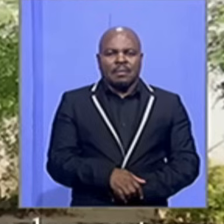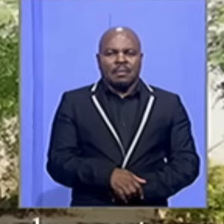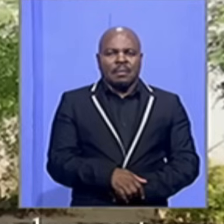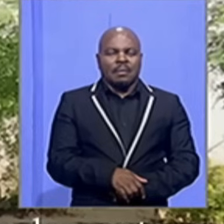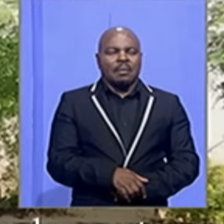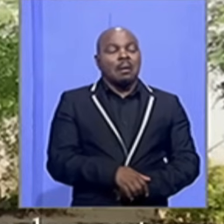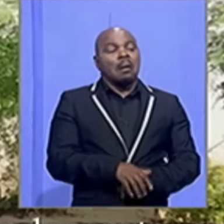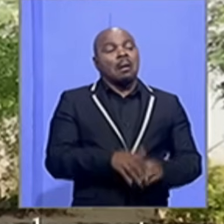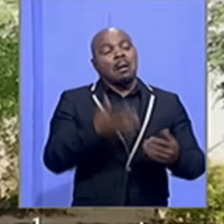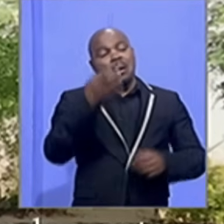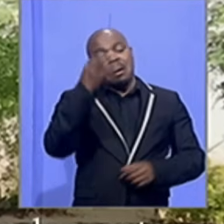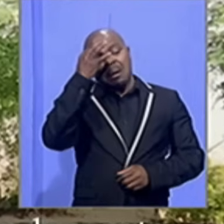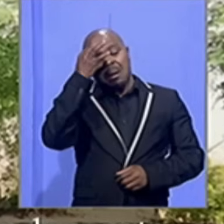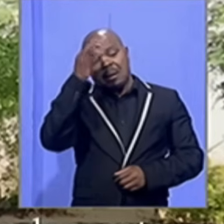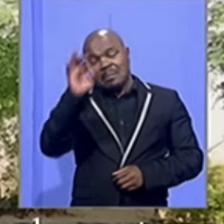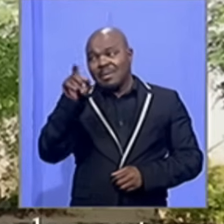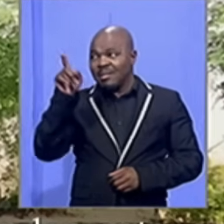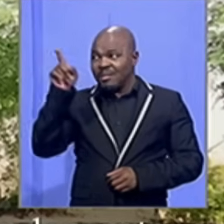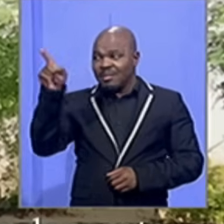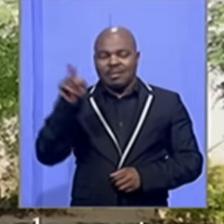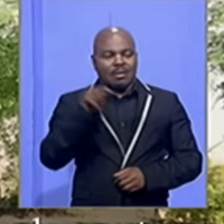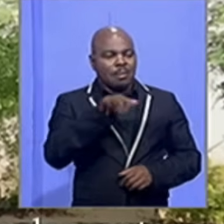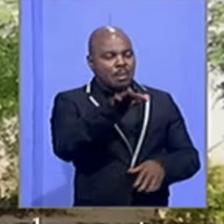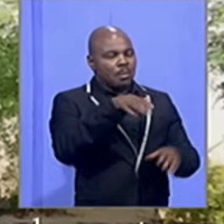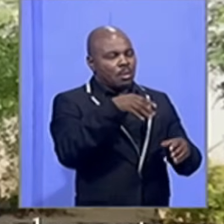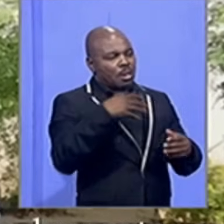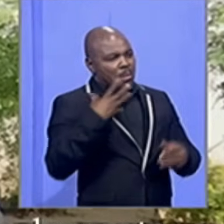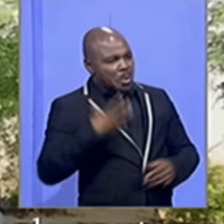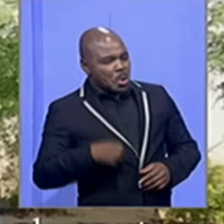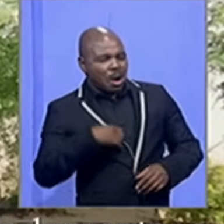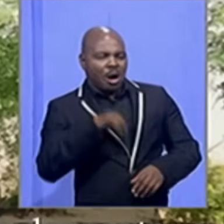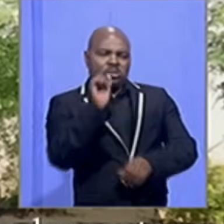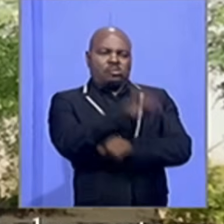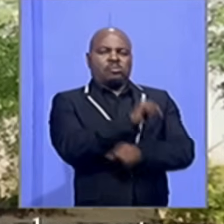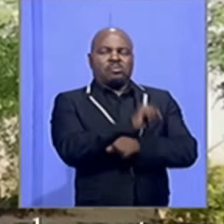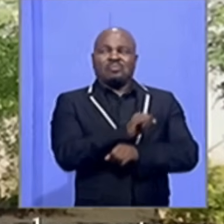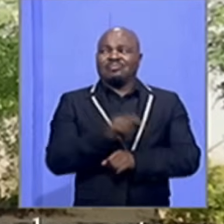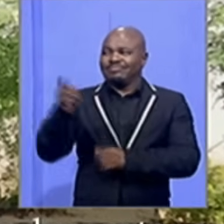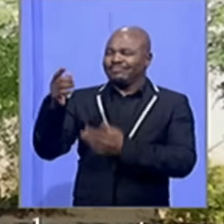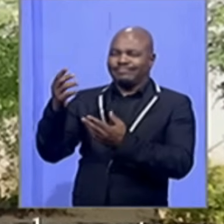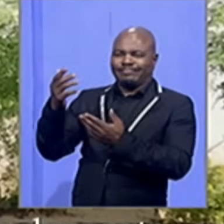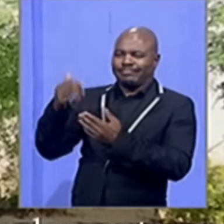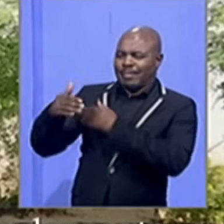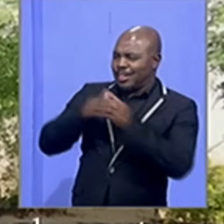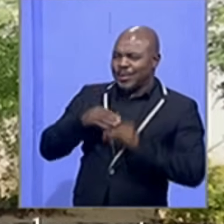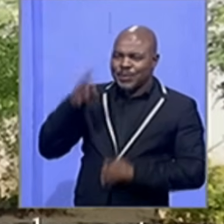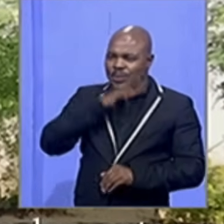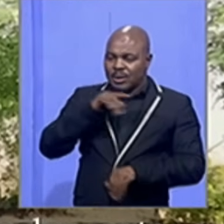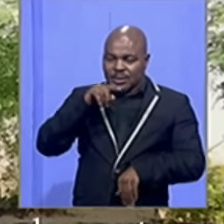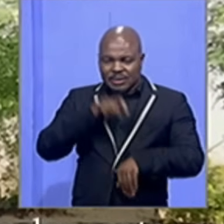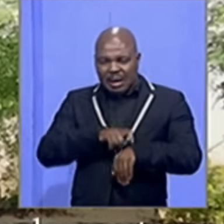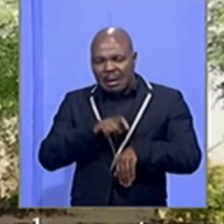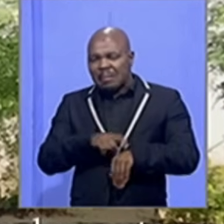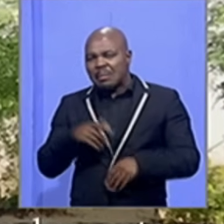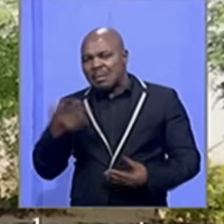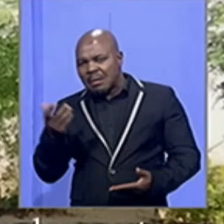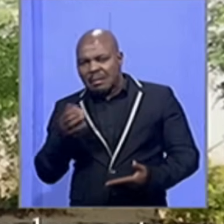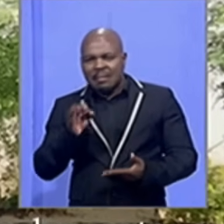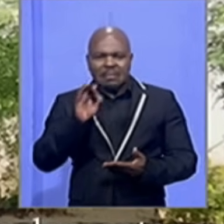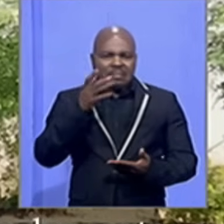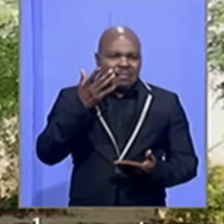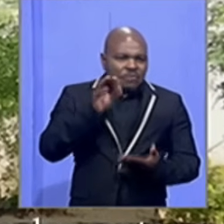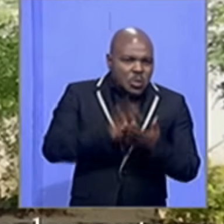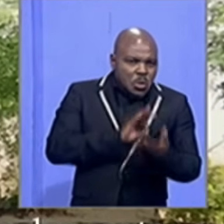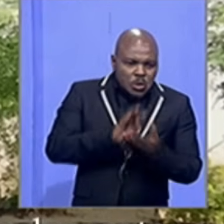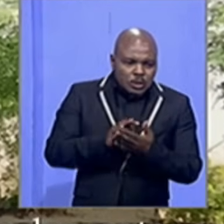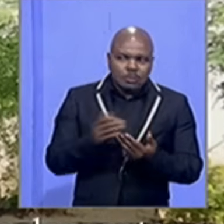le gore ba hlopega o ba latlhetse diatla a ba re hlokomele ba tlo tla fela ka nako ela le goreng ba